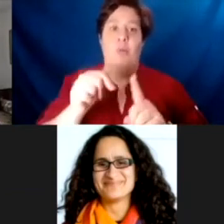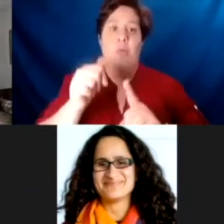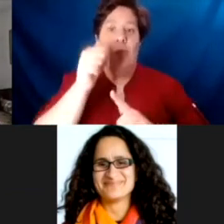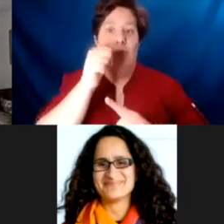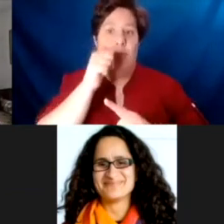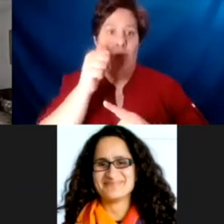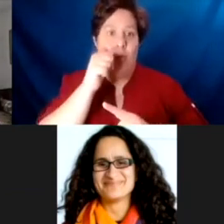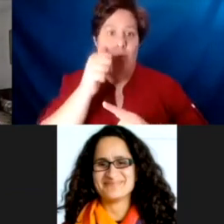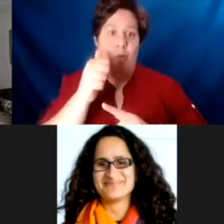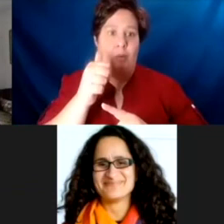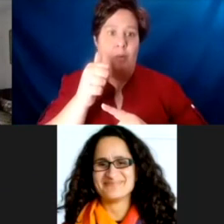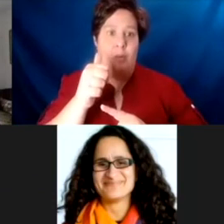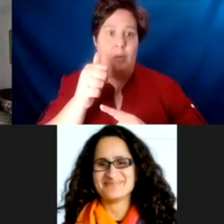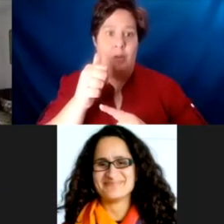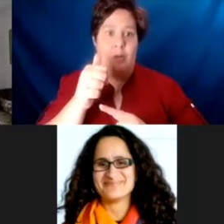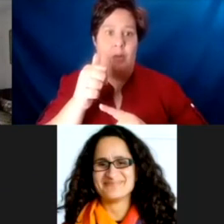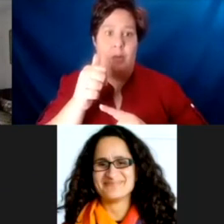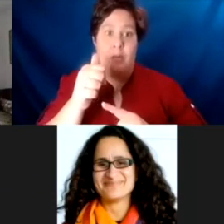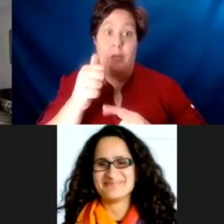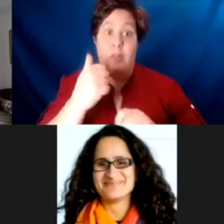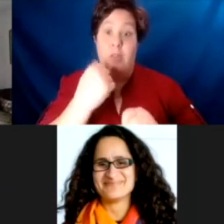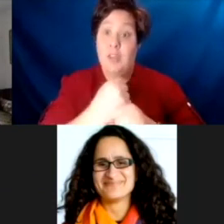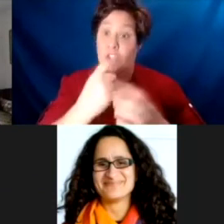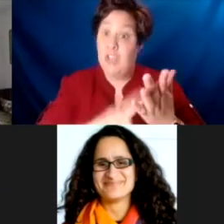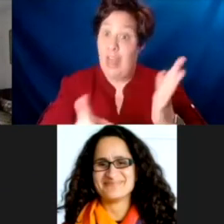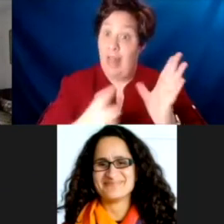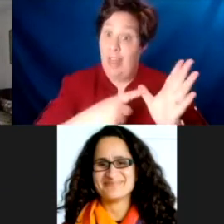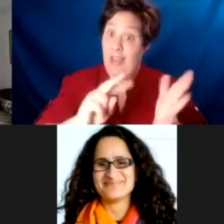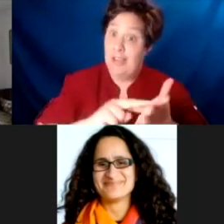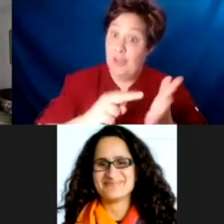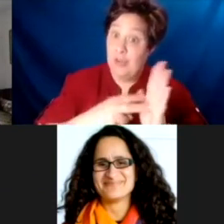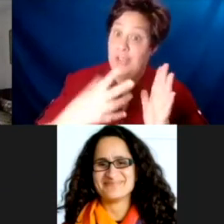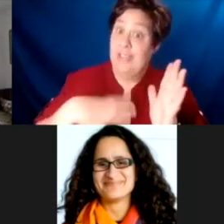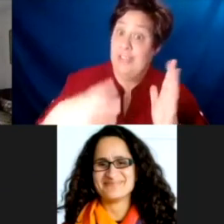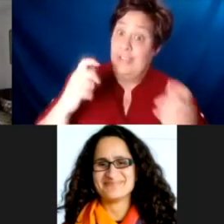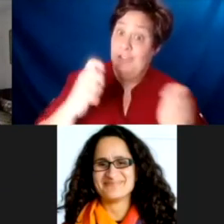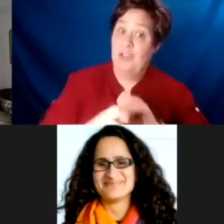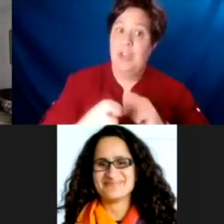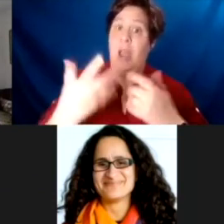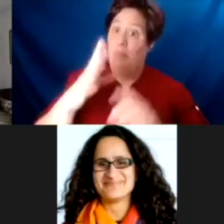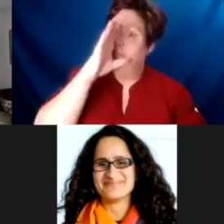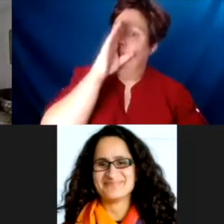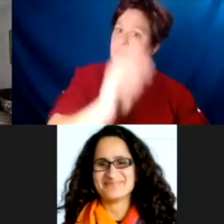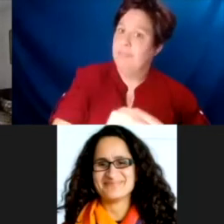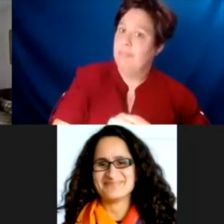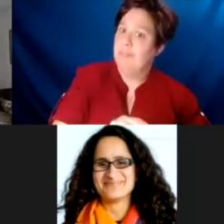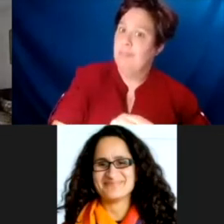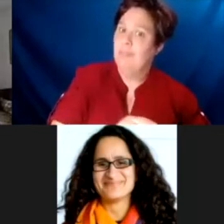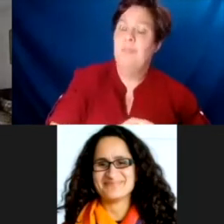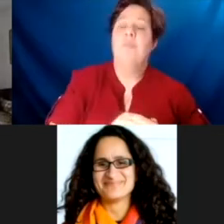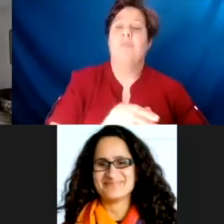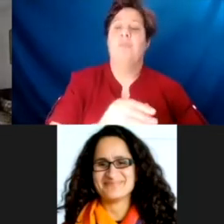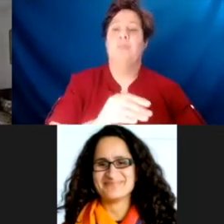of the GLA as an organization, it's something that has been pointed out. I must say